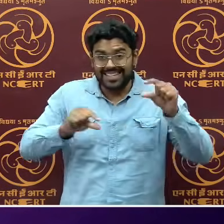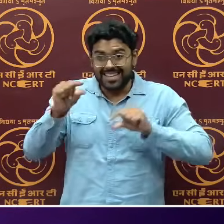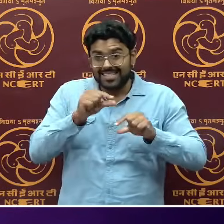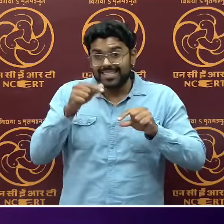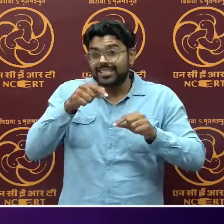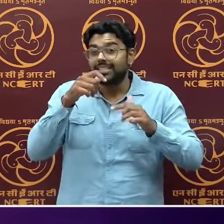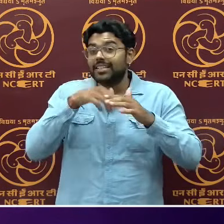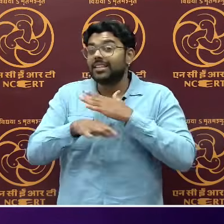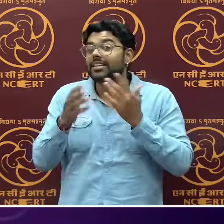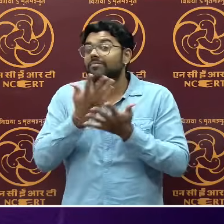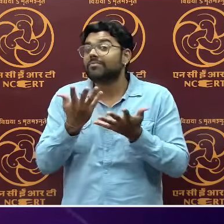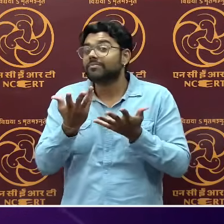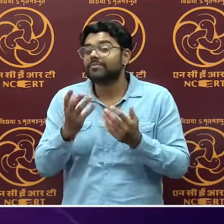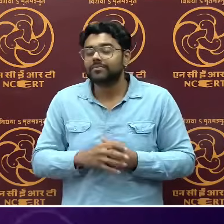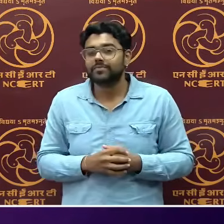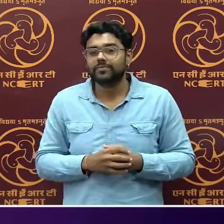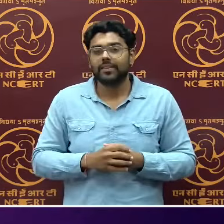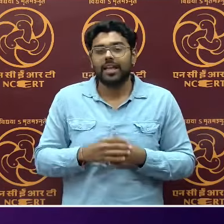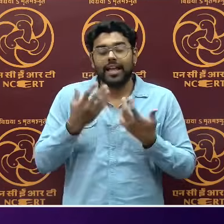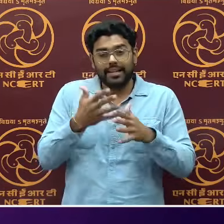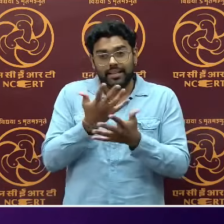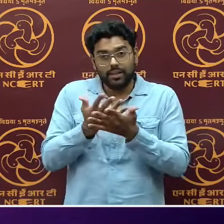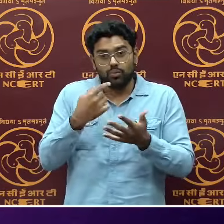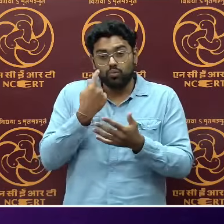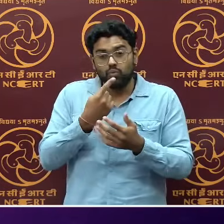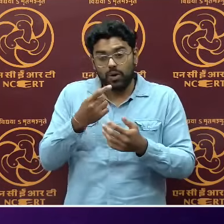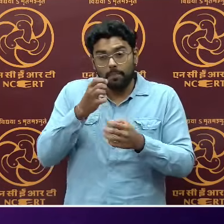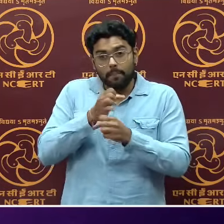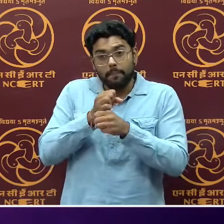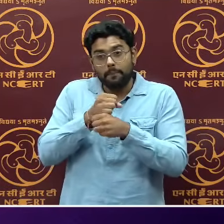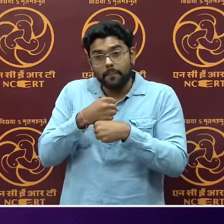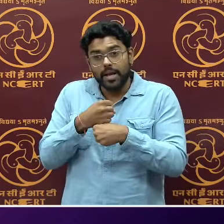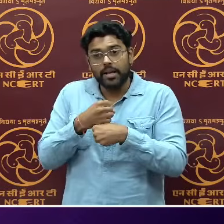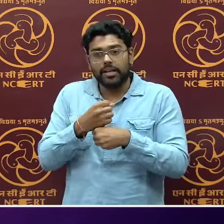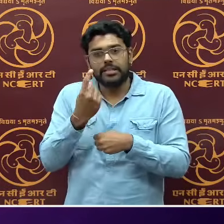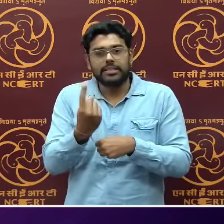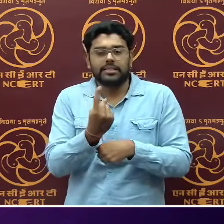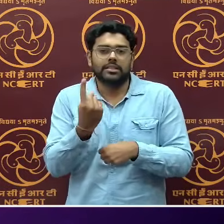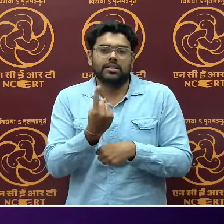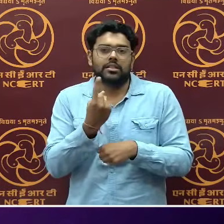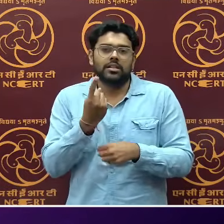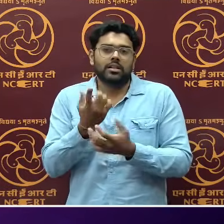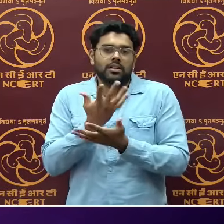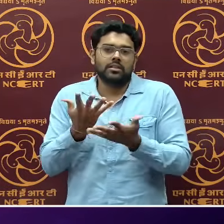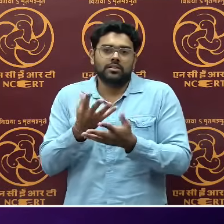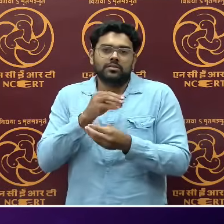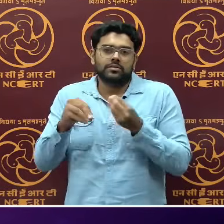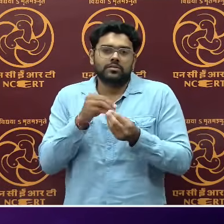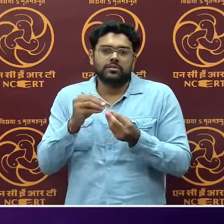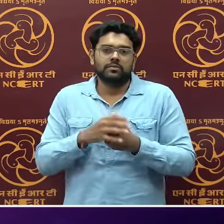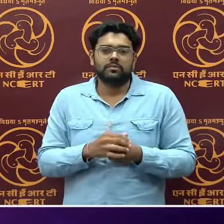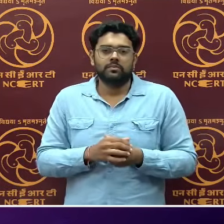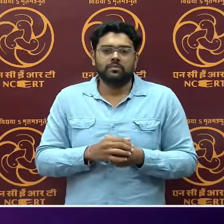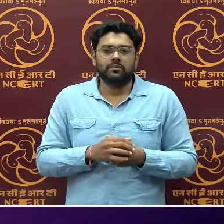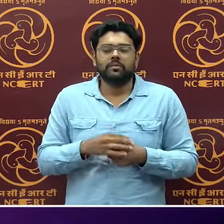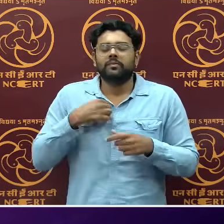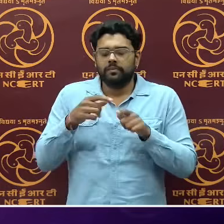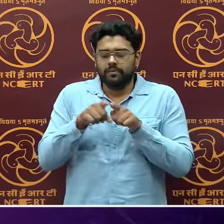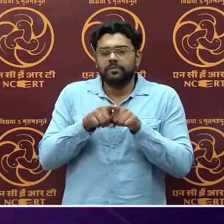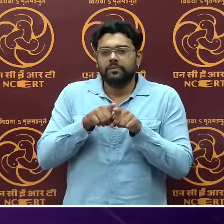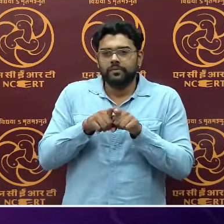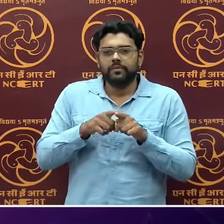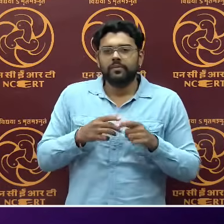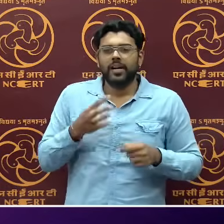pure substance is? That a substance that is made up of only one type of particles. Now we have got examples of